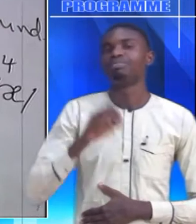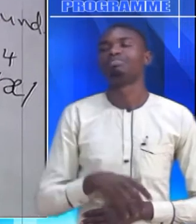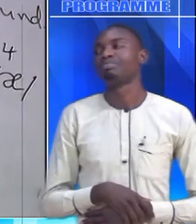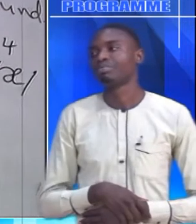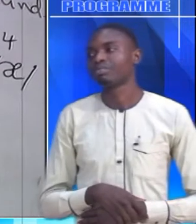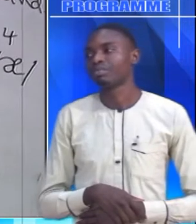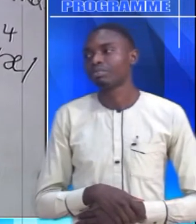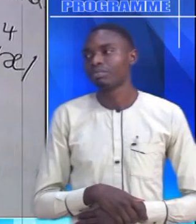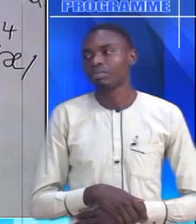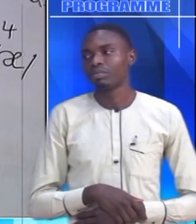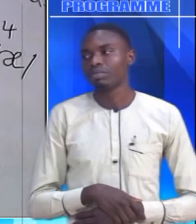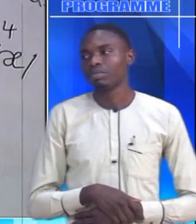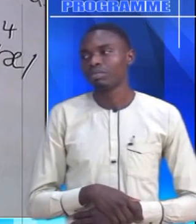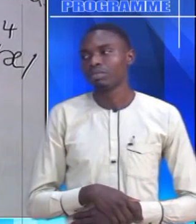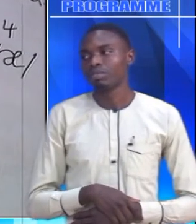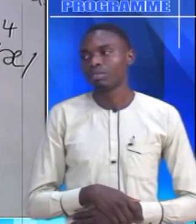Believe.